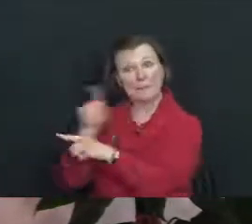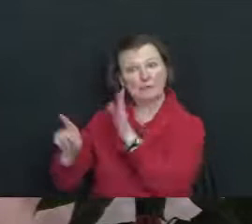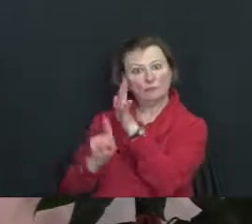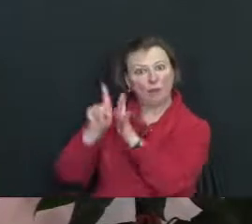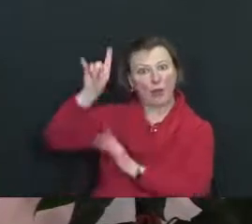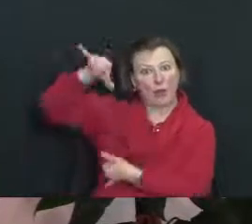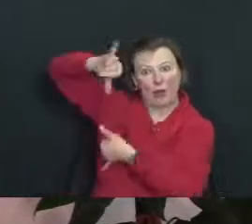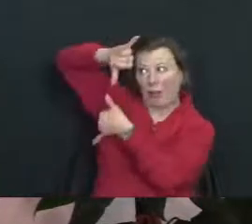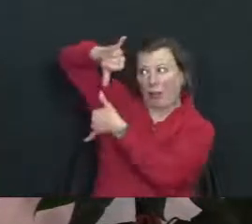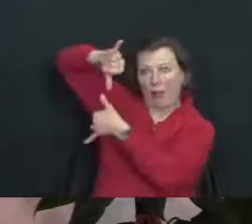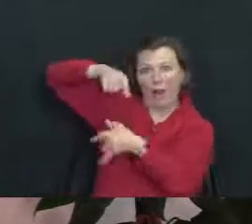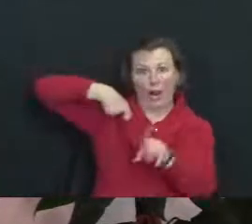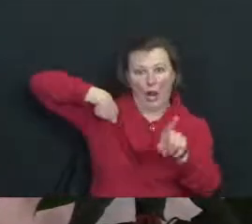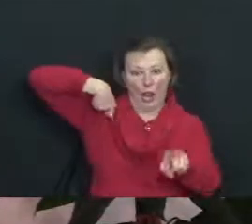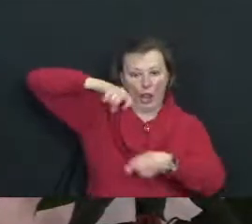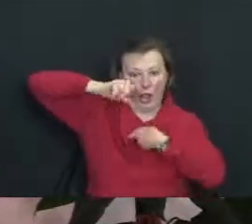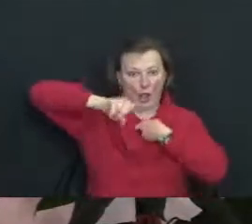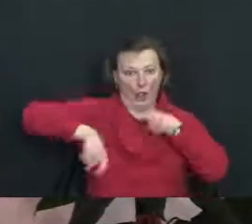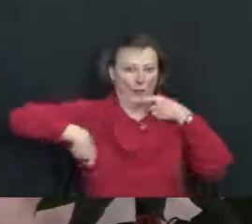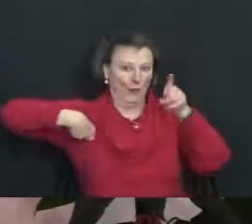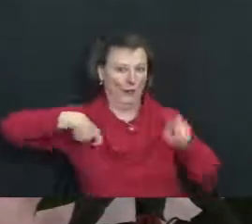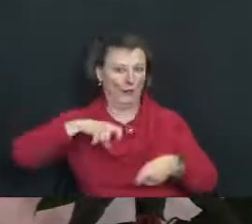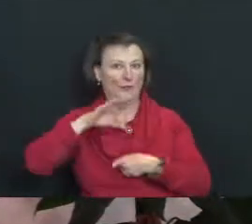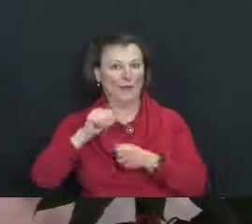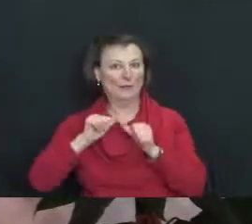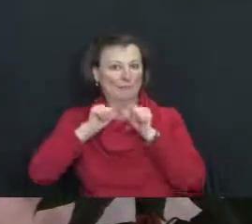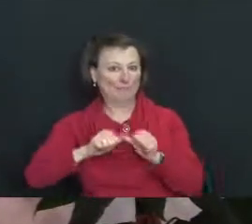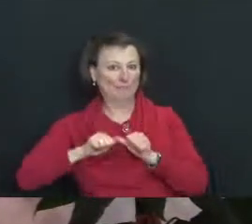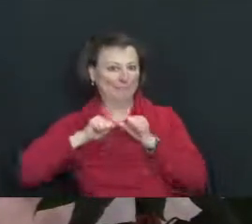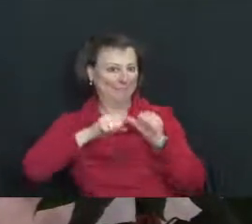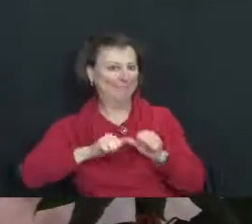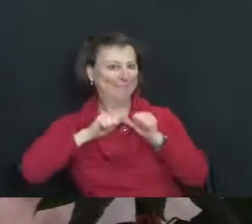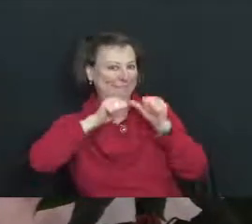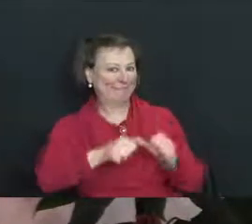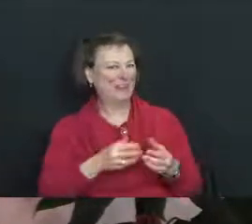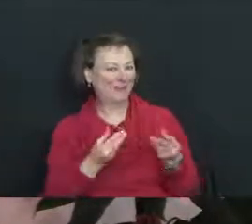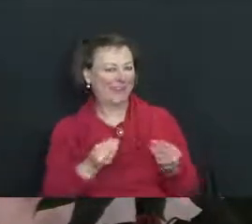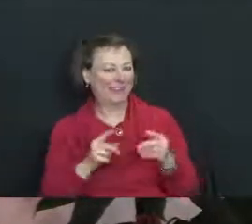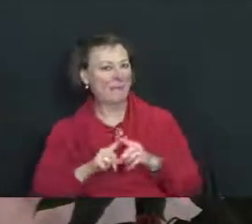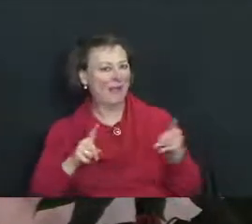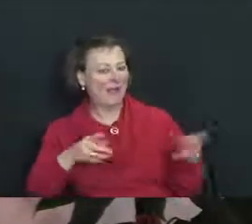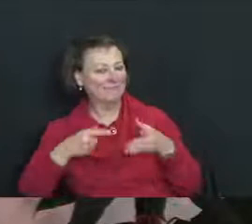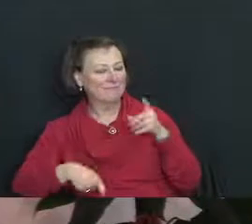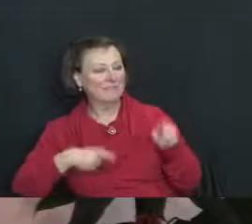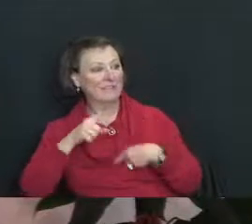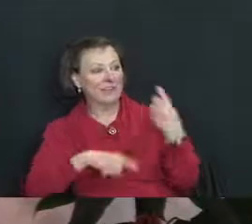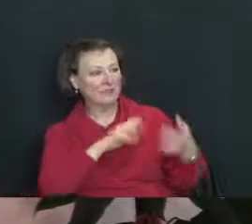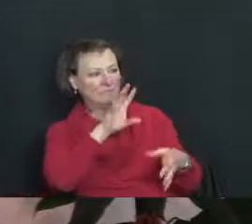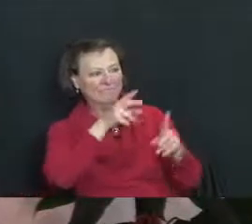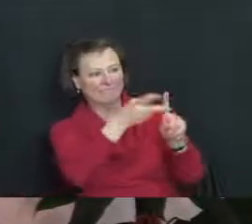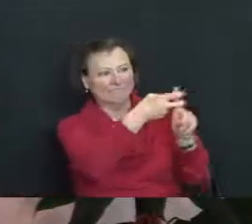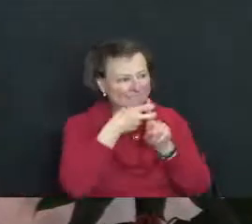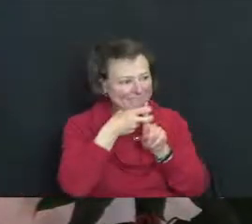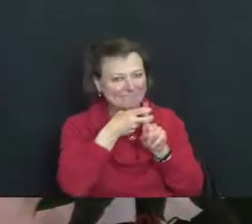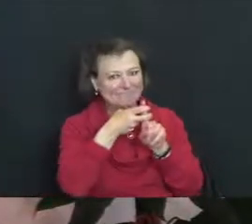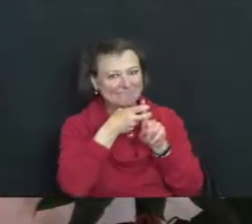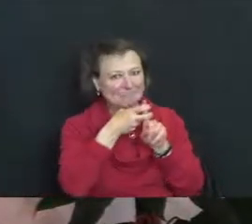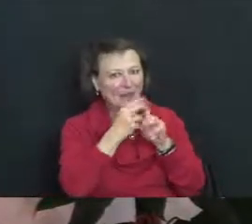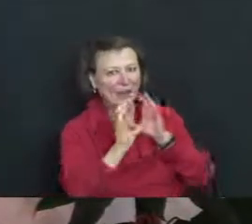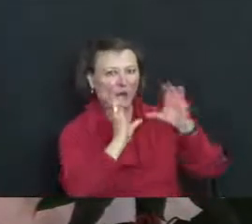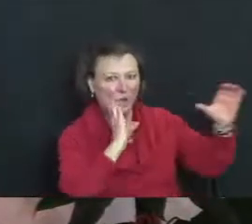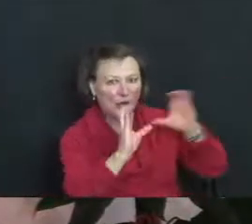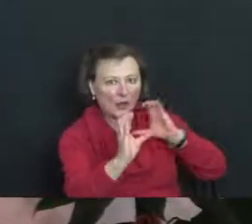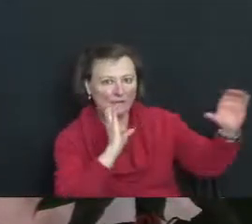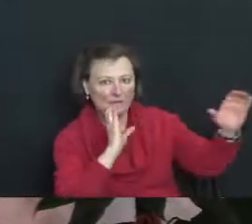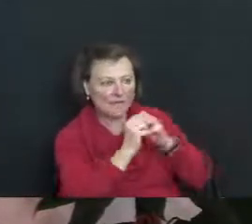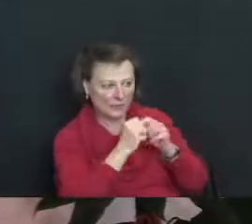he's got long legs and a gently persistent manner, and when he finally did engage me in a conversation, I could